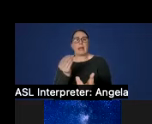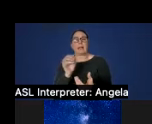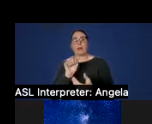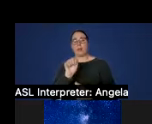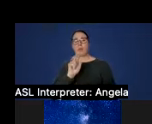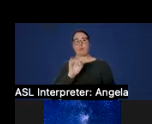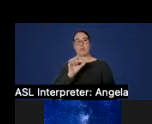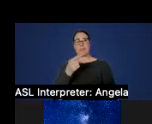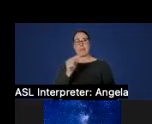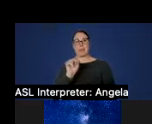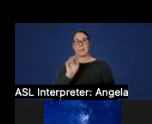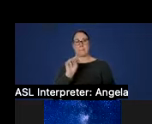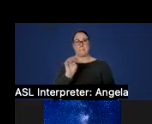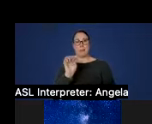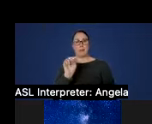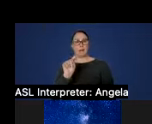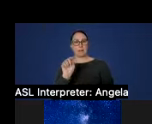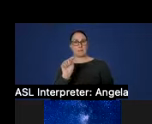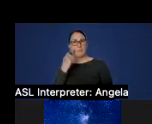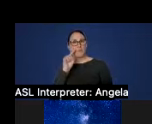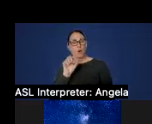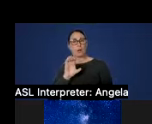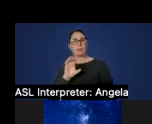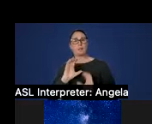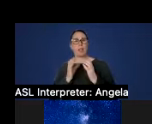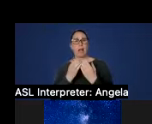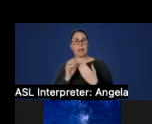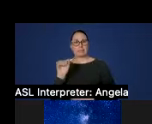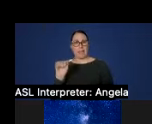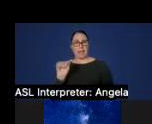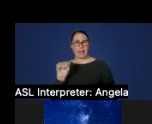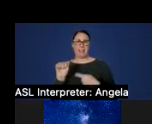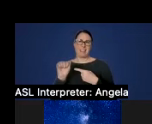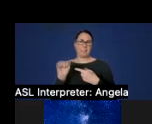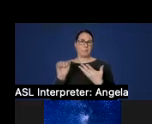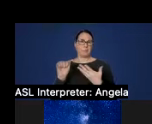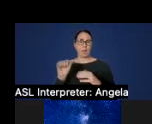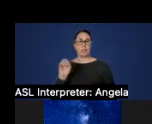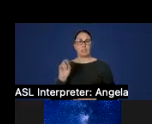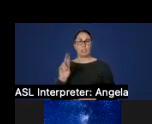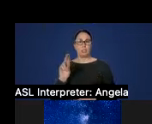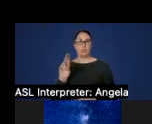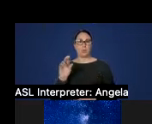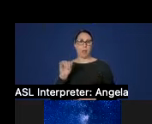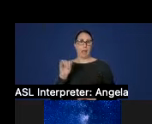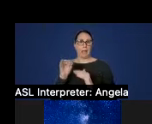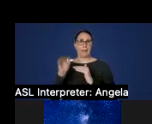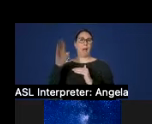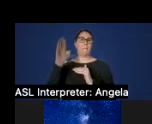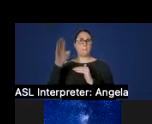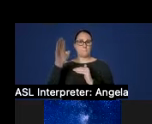For Class A, my res is DUIs and up. And so we'll get more into